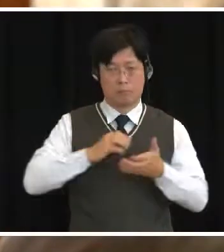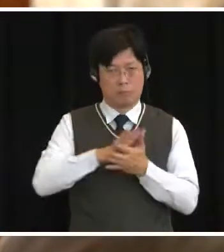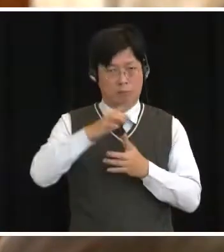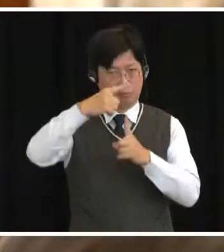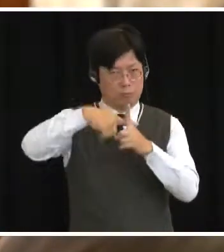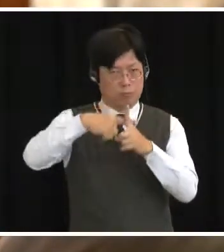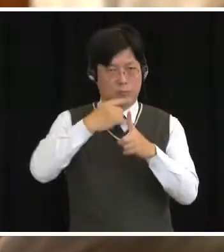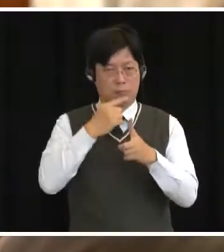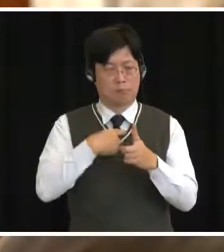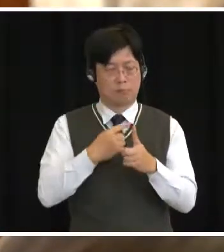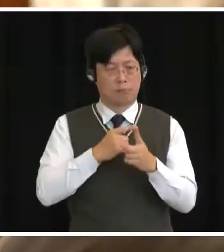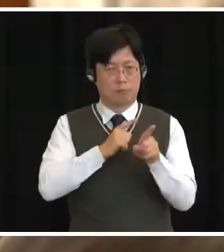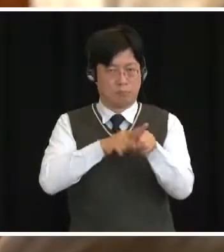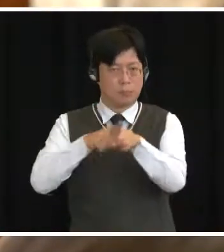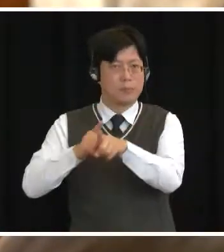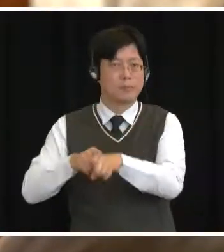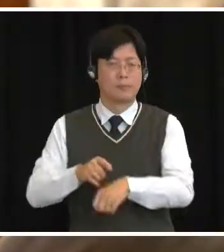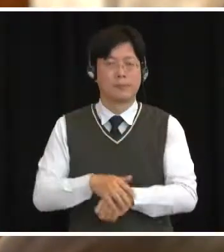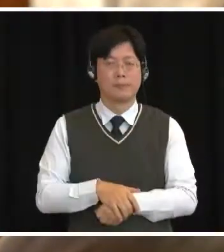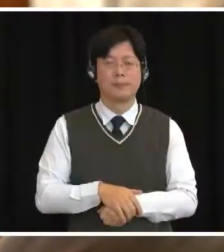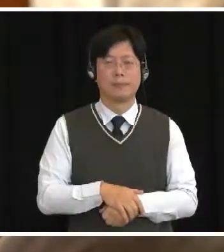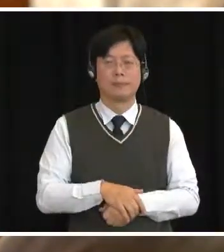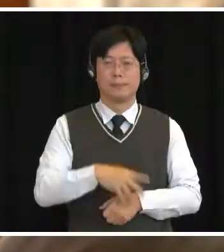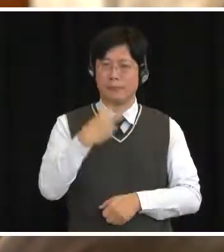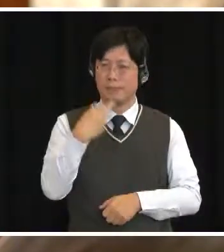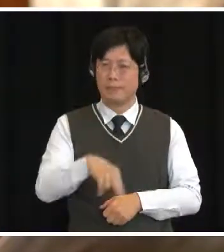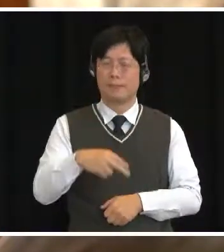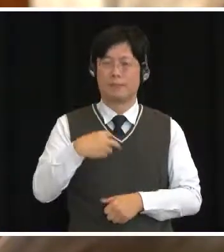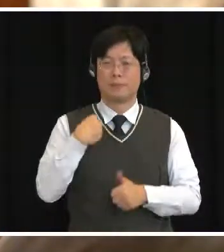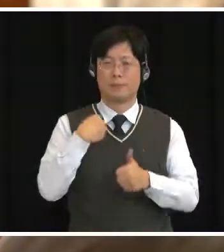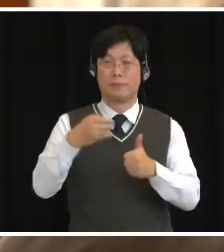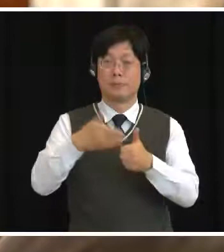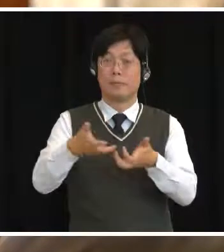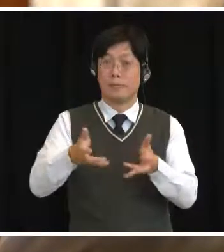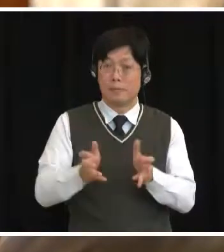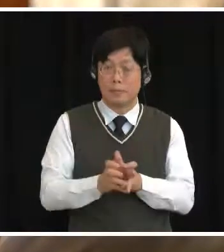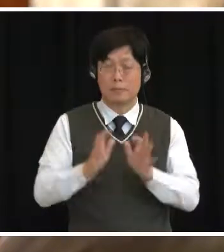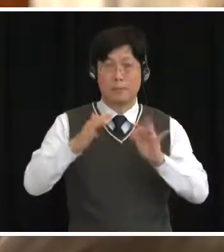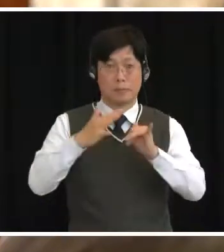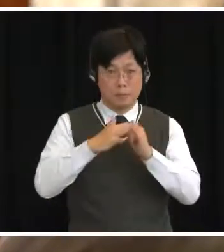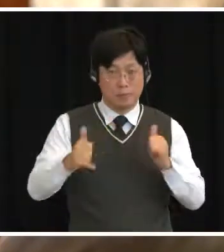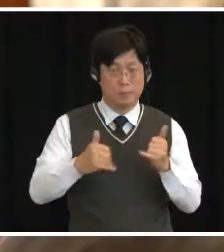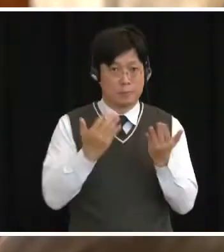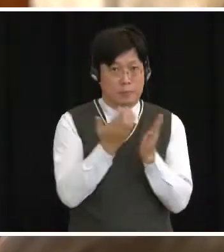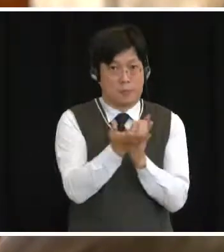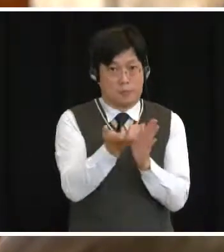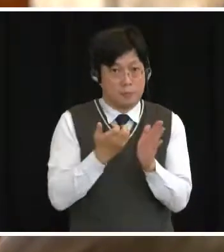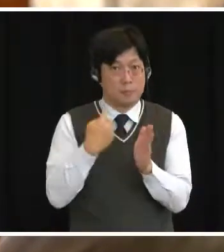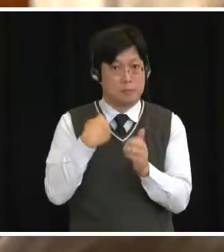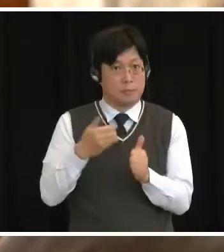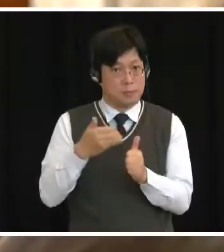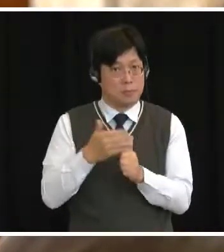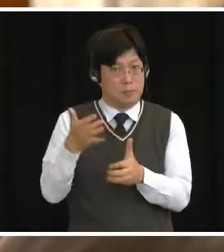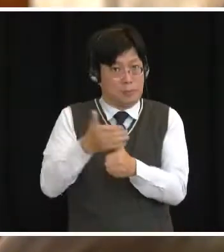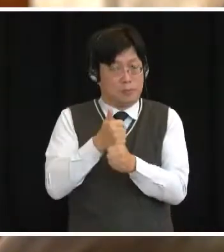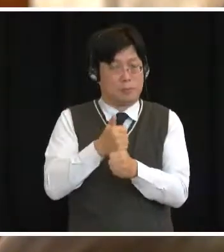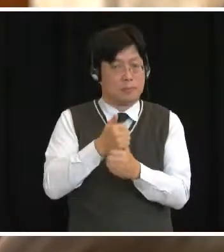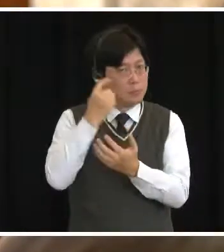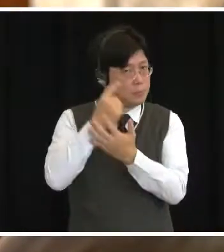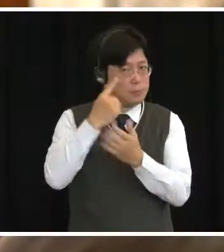So there are human rights lessons at those levels of schools too. And the K-12